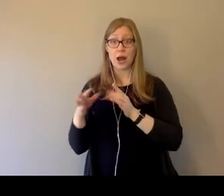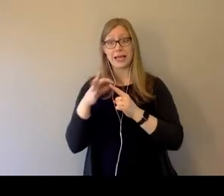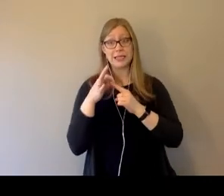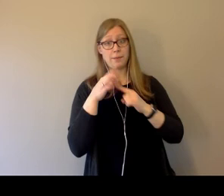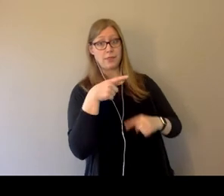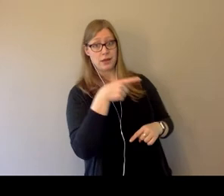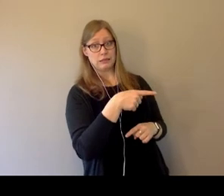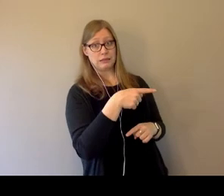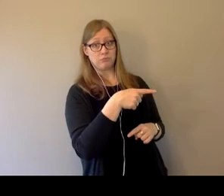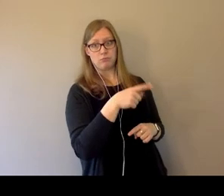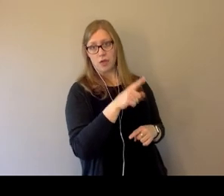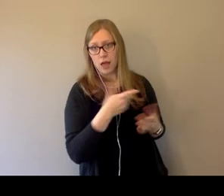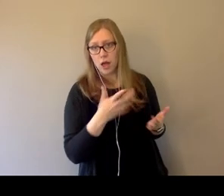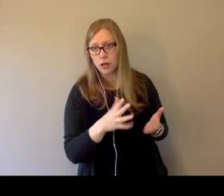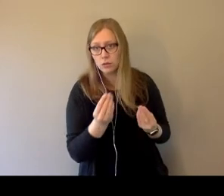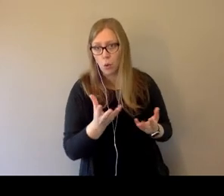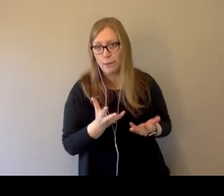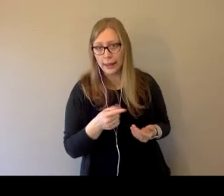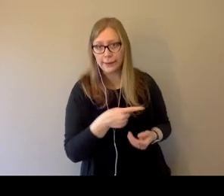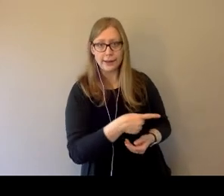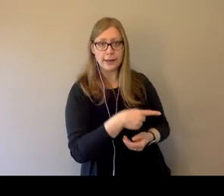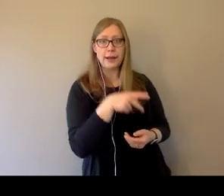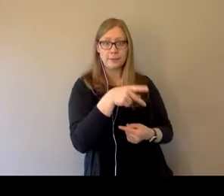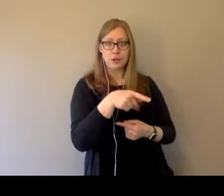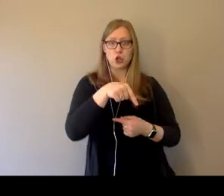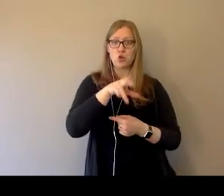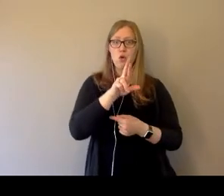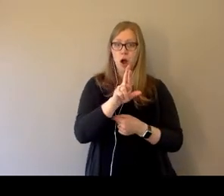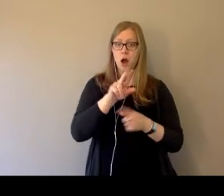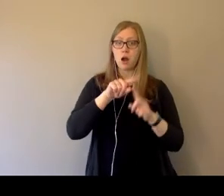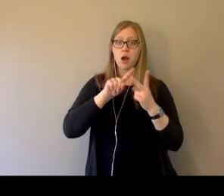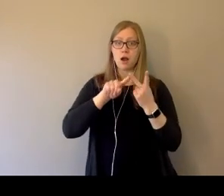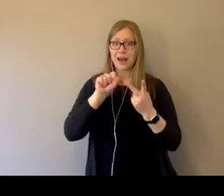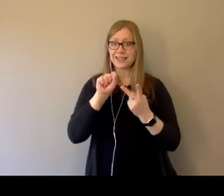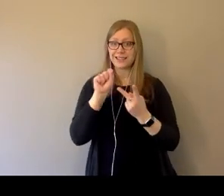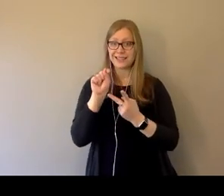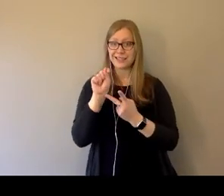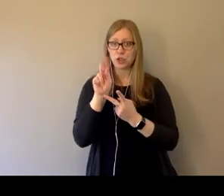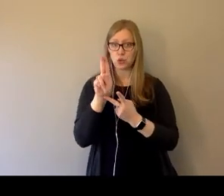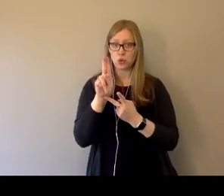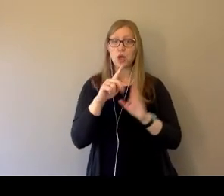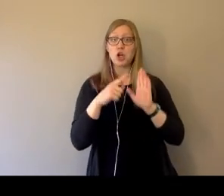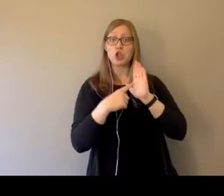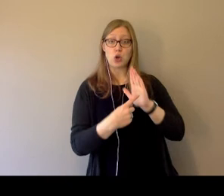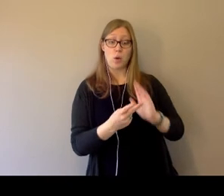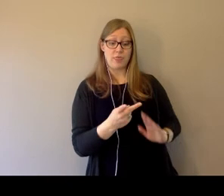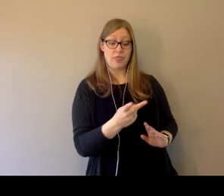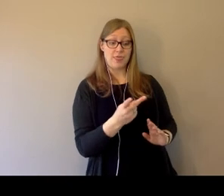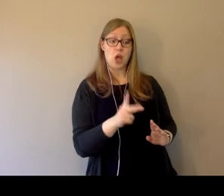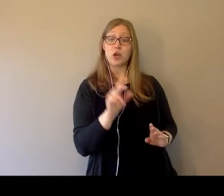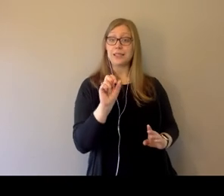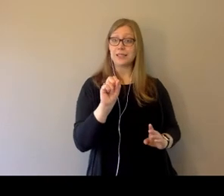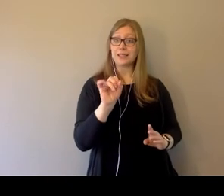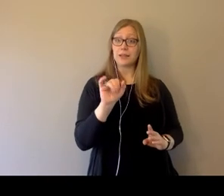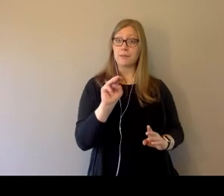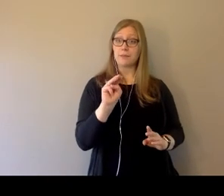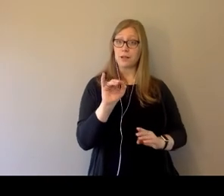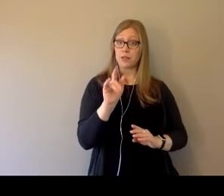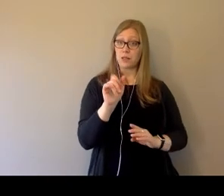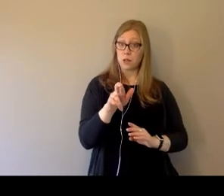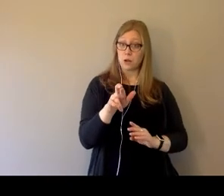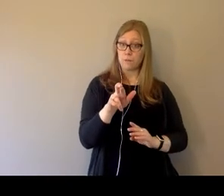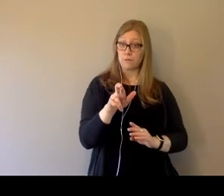it carefully. PQR and STU show that they are similar. All right. So first of all, as we look at this, we don't see